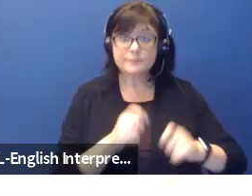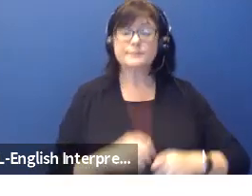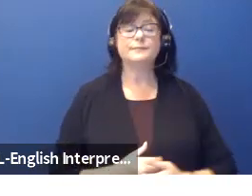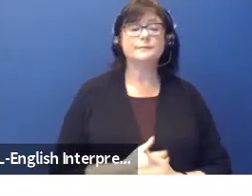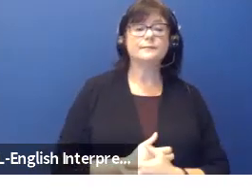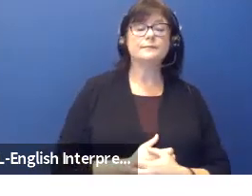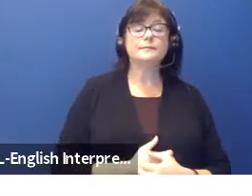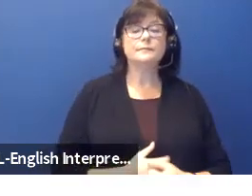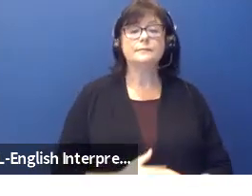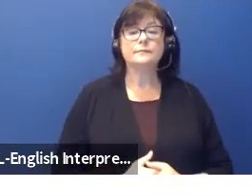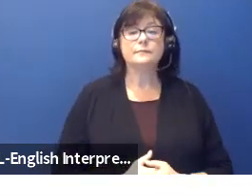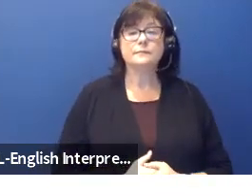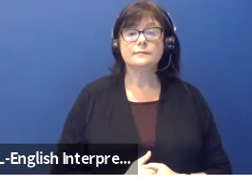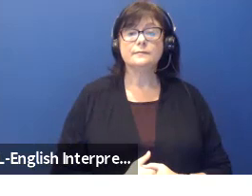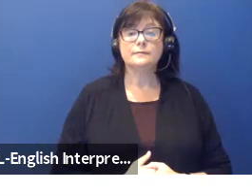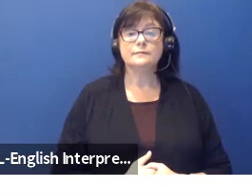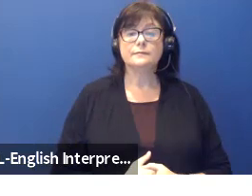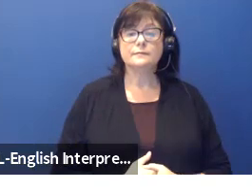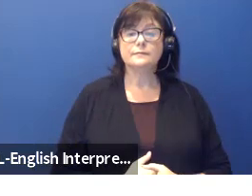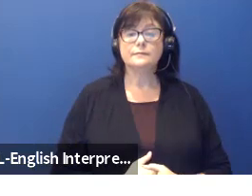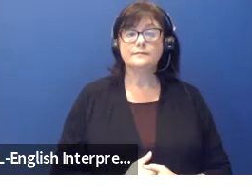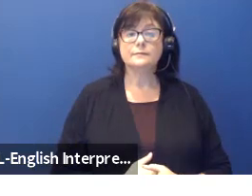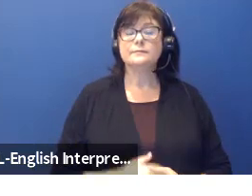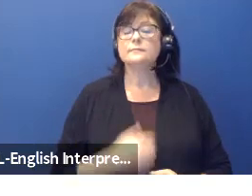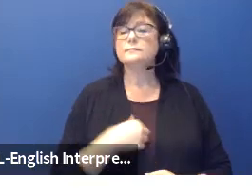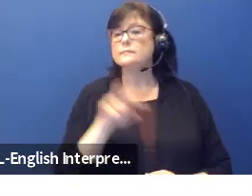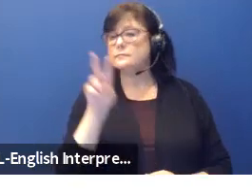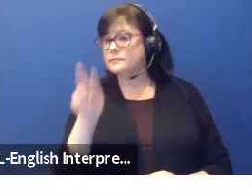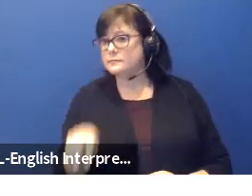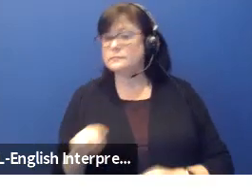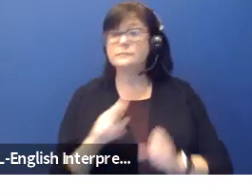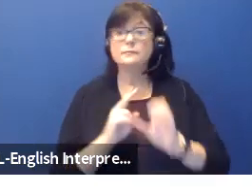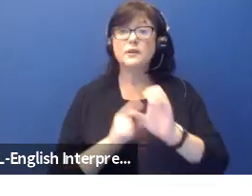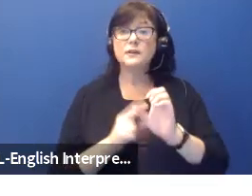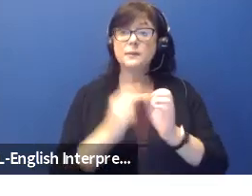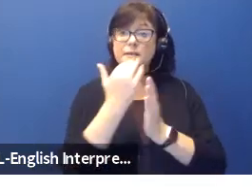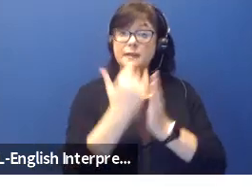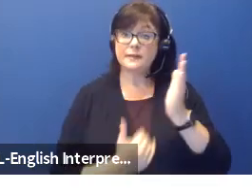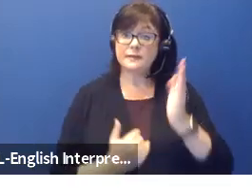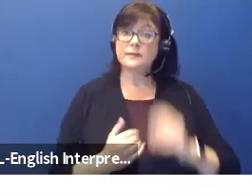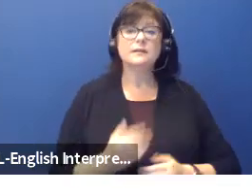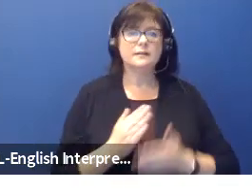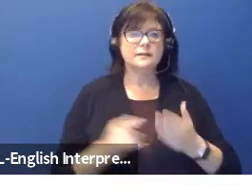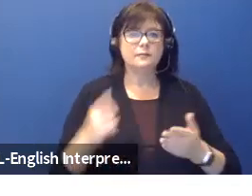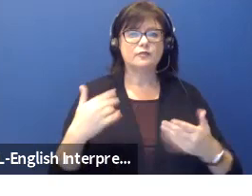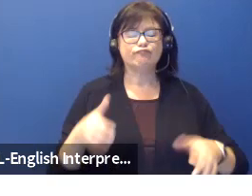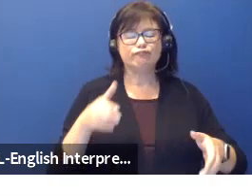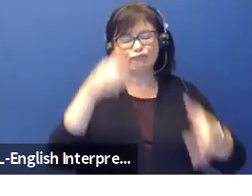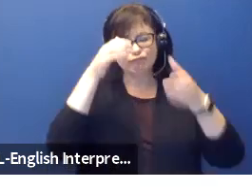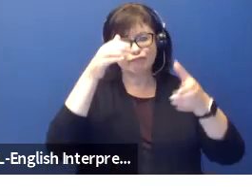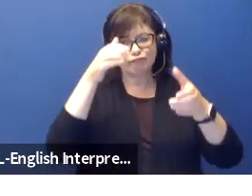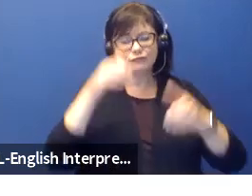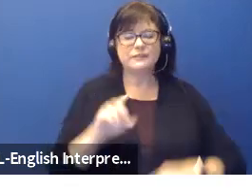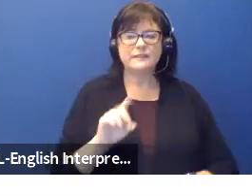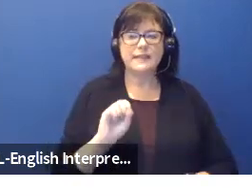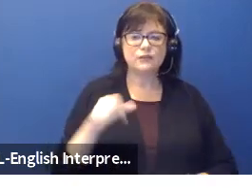I think judging, I had a quick little look through the participants list. I think there's some of you who are quite familiar with the DSQ, some of you less familiar,